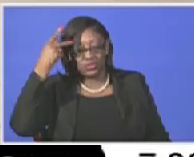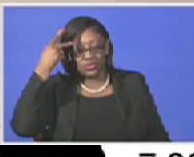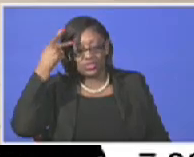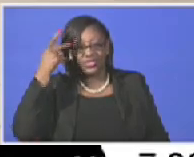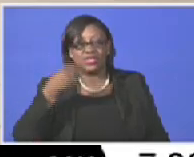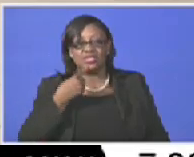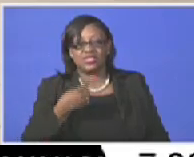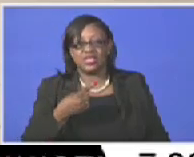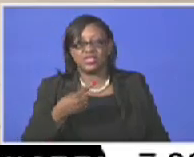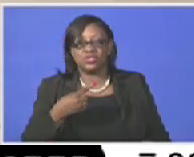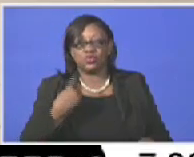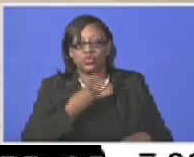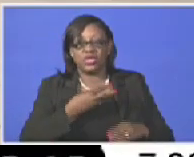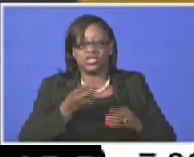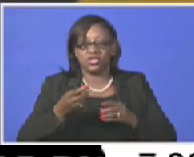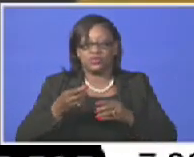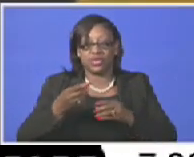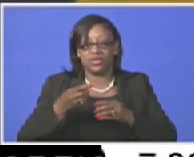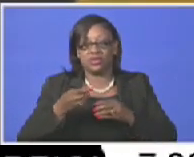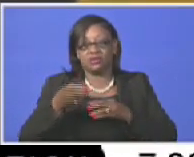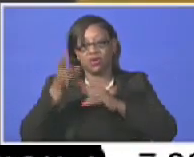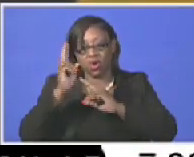salute frontline workers.